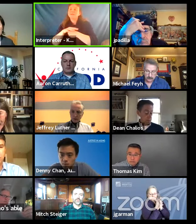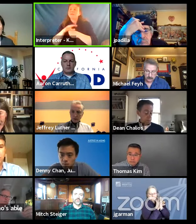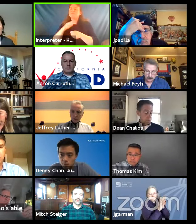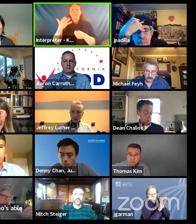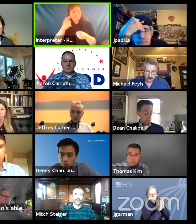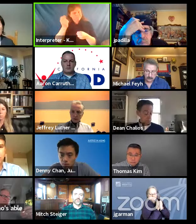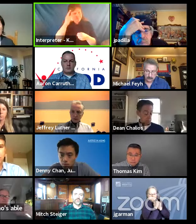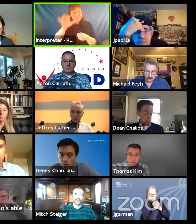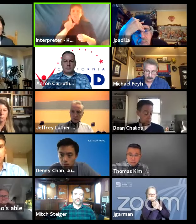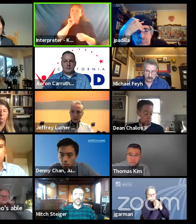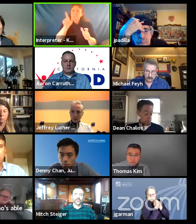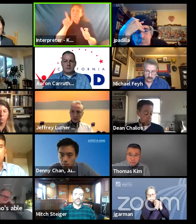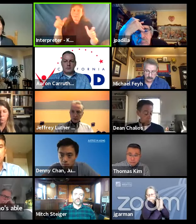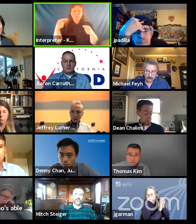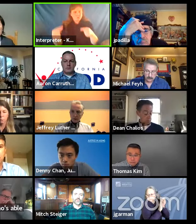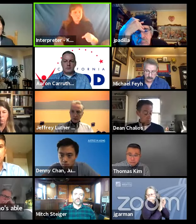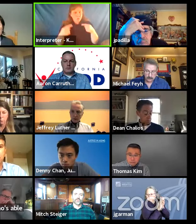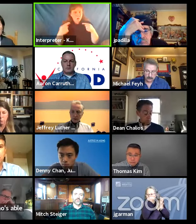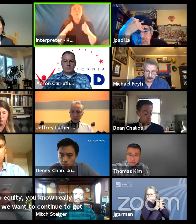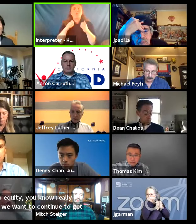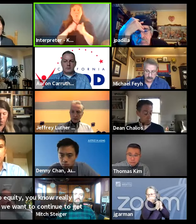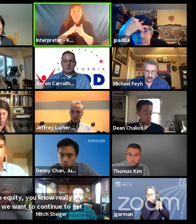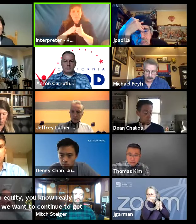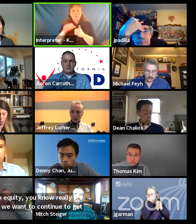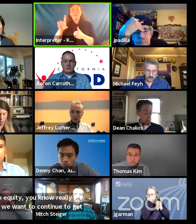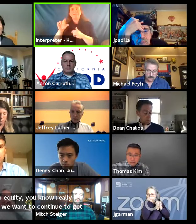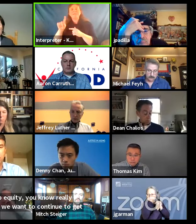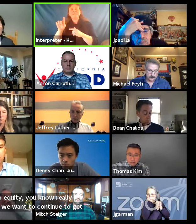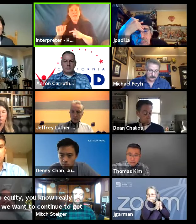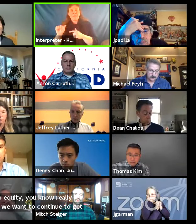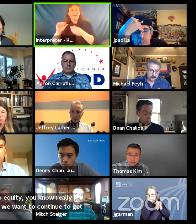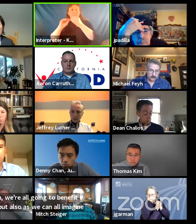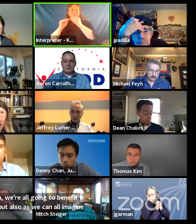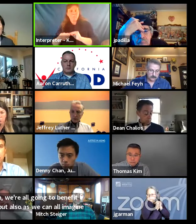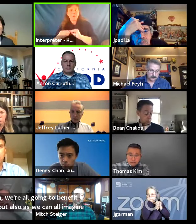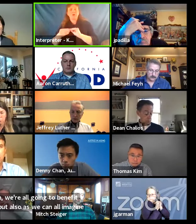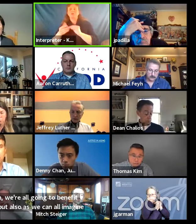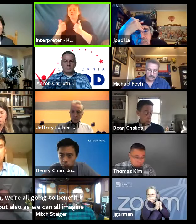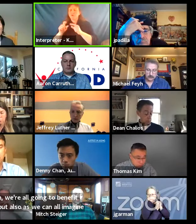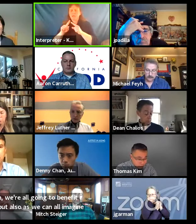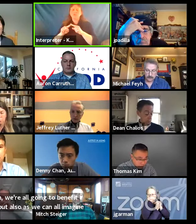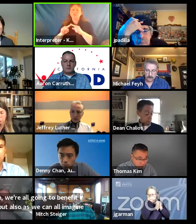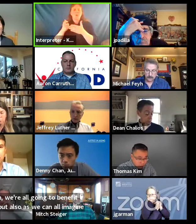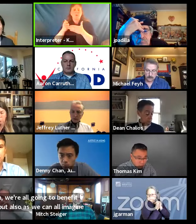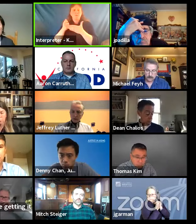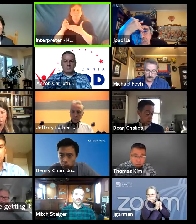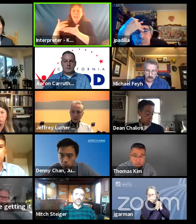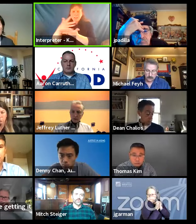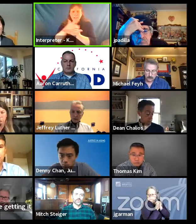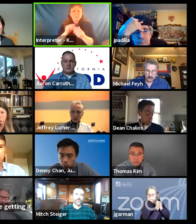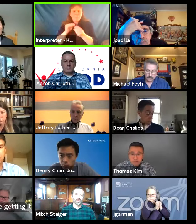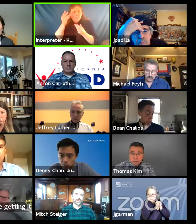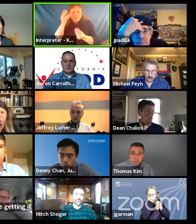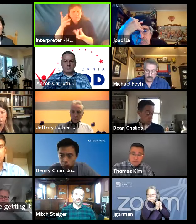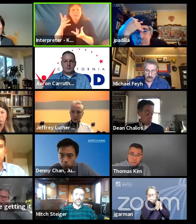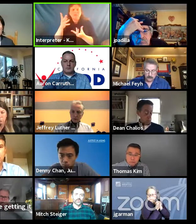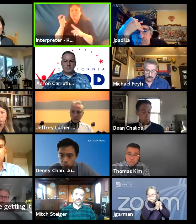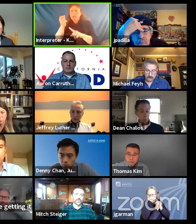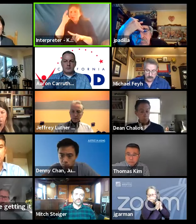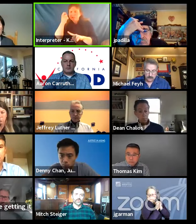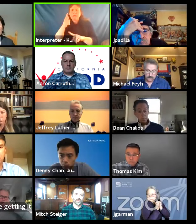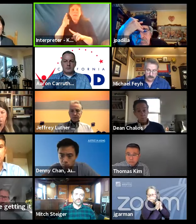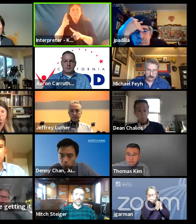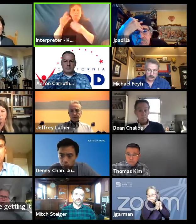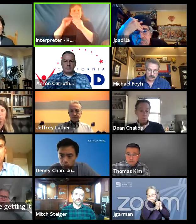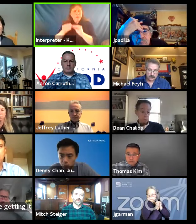Edegol mentioned, as far as data. So really trying to strengthen our data systems as far as how much we know is going where. We have this